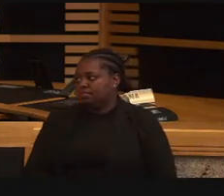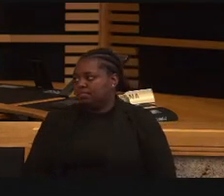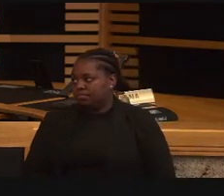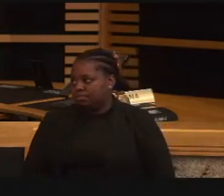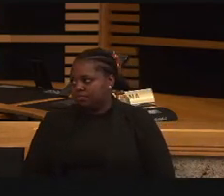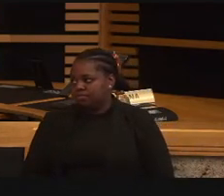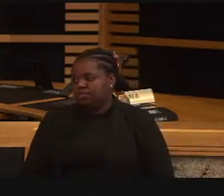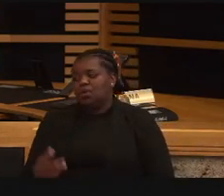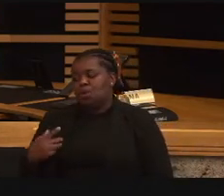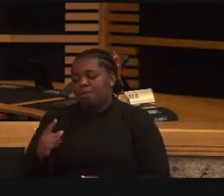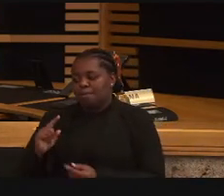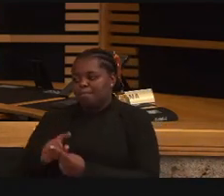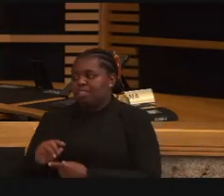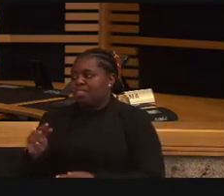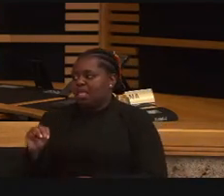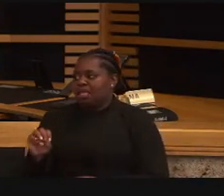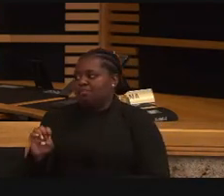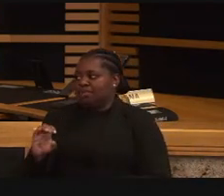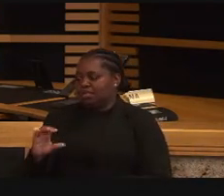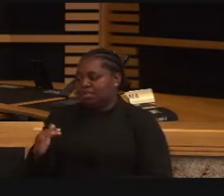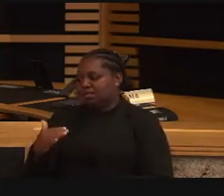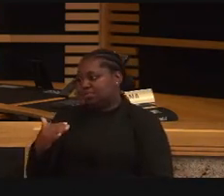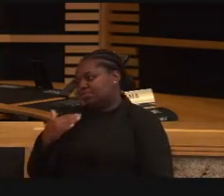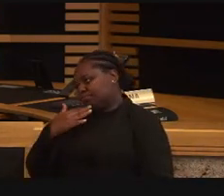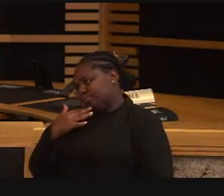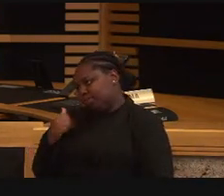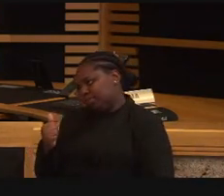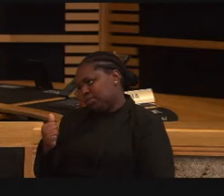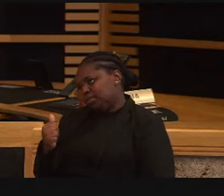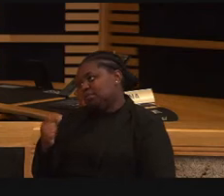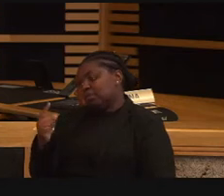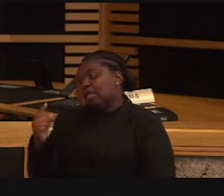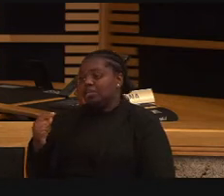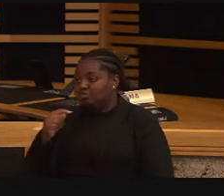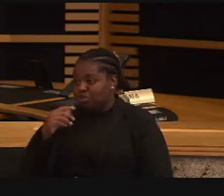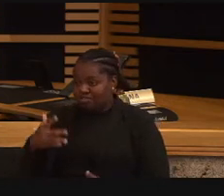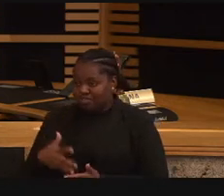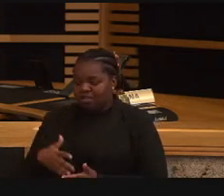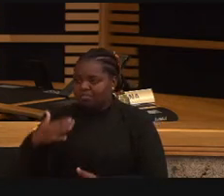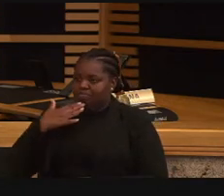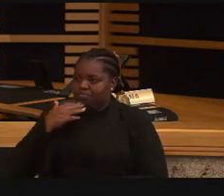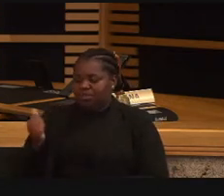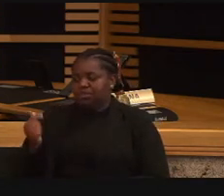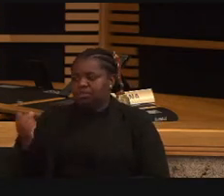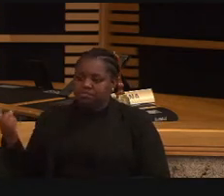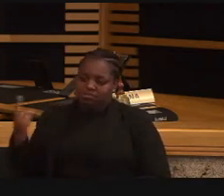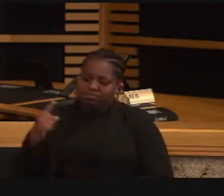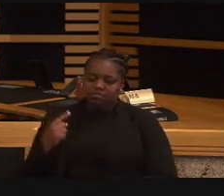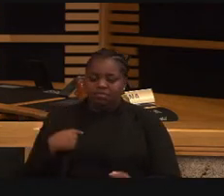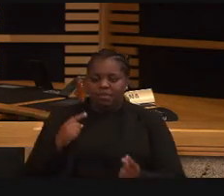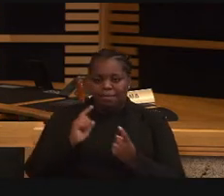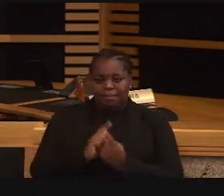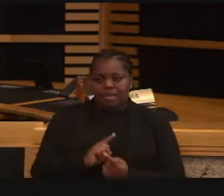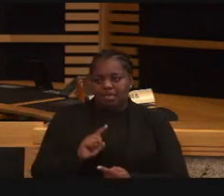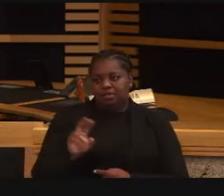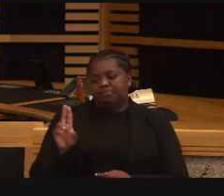no MEC, samcela MEC besafika pha. Sathi makazo dibana nathi apha